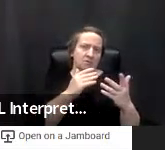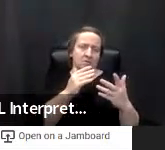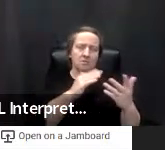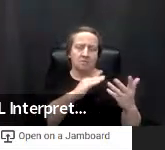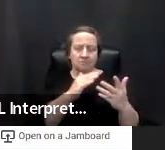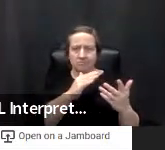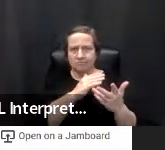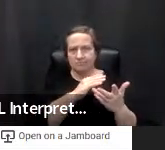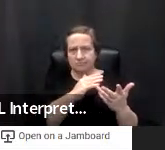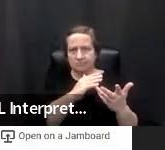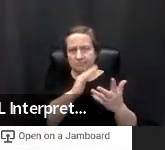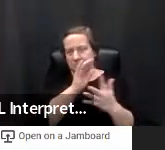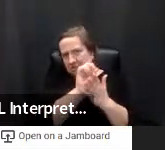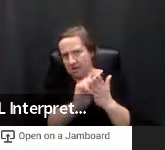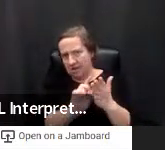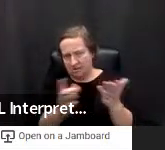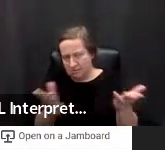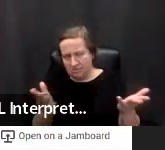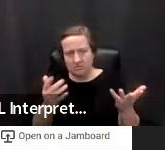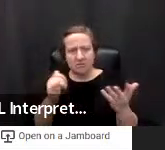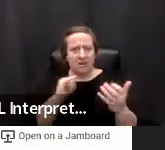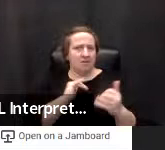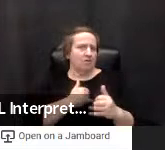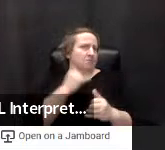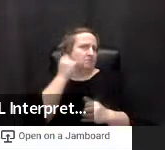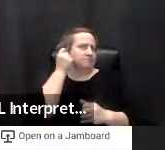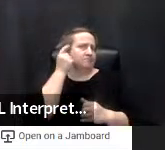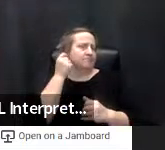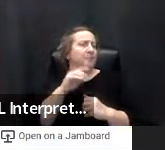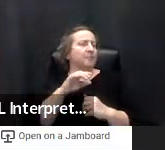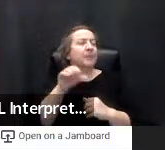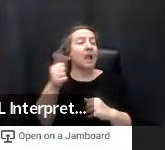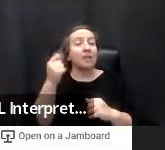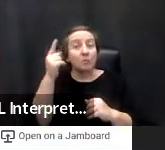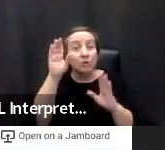understanding. And oh, this was a great one.